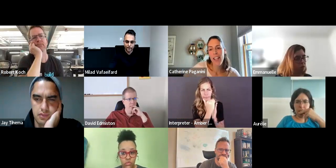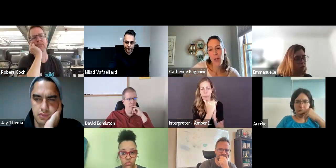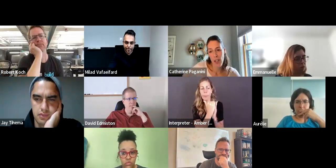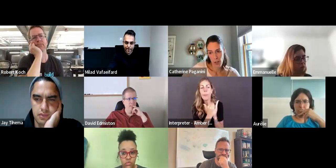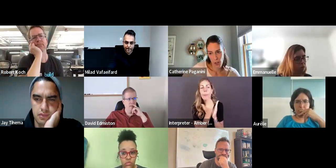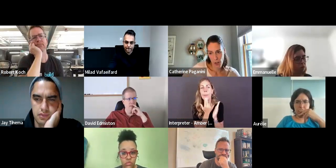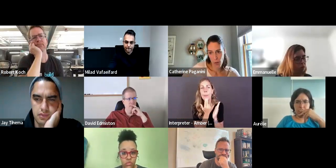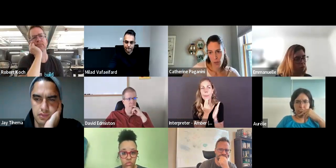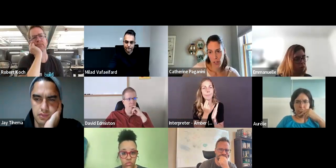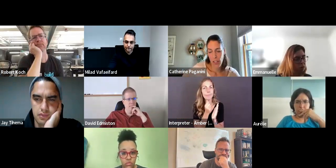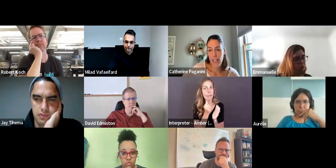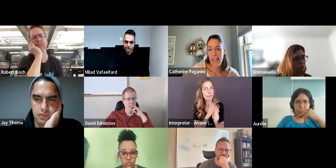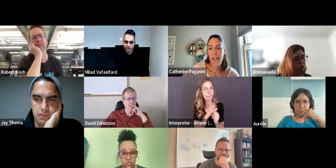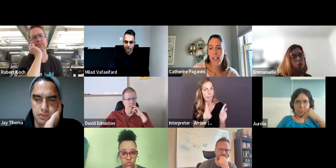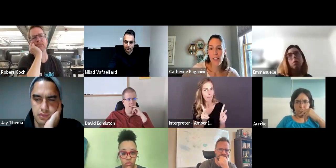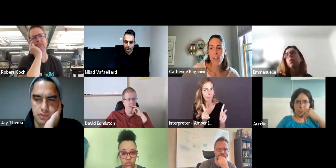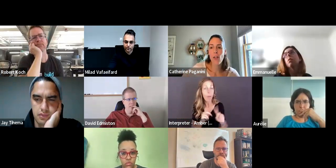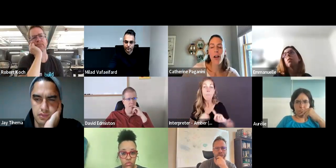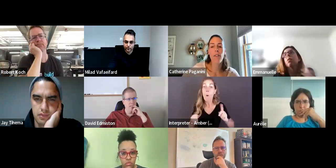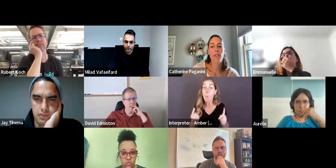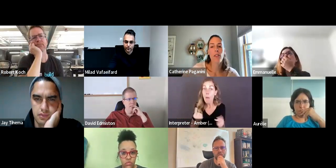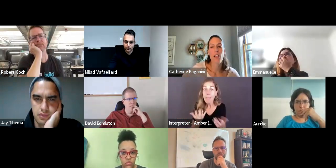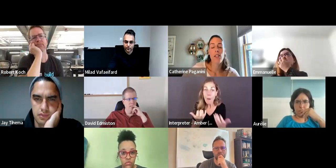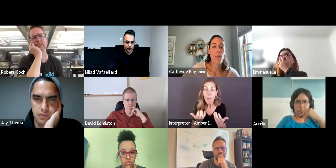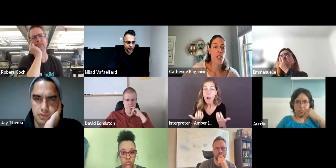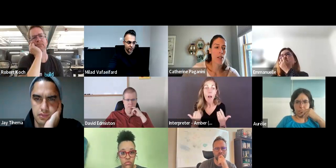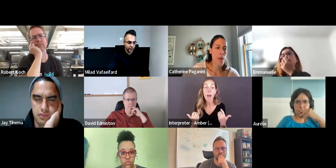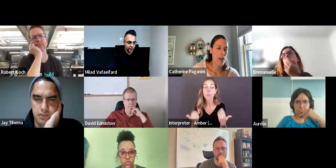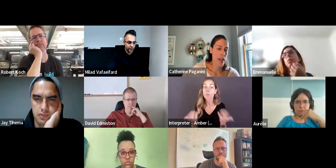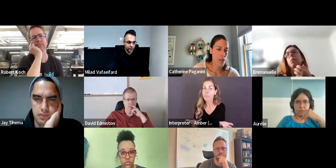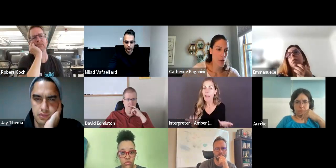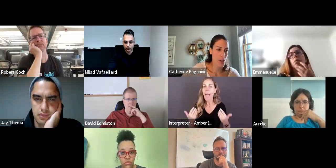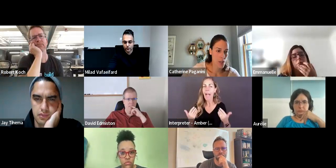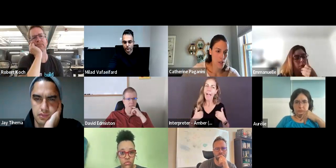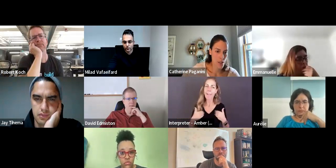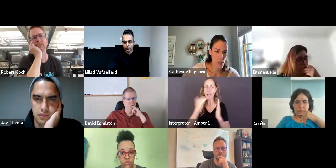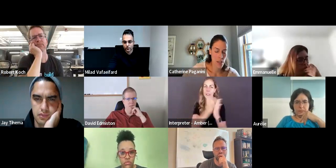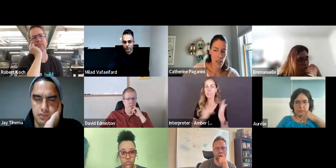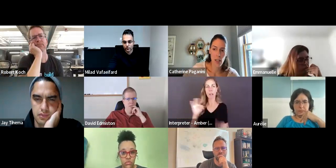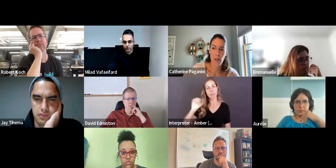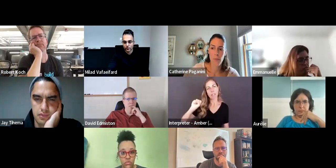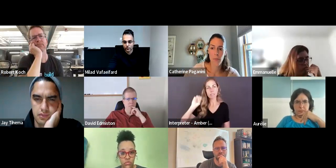one thing that I would love to do is have a list of subject matter experts